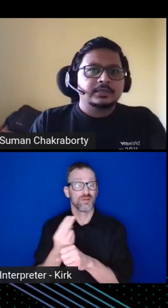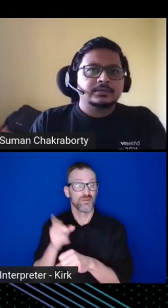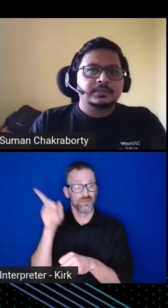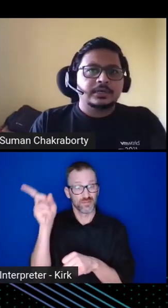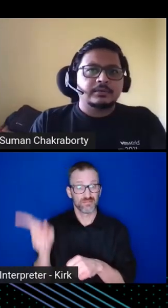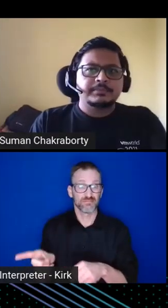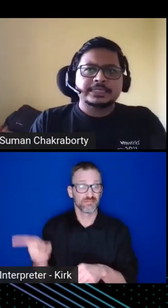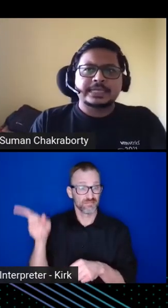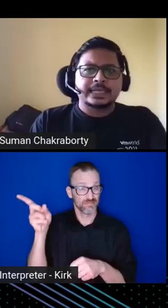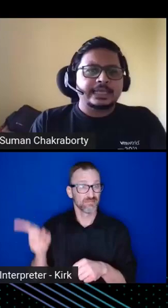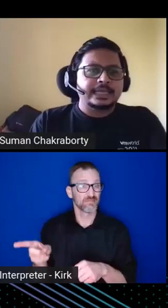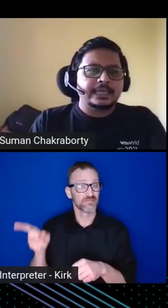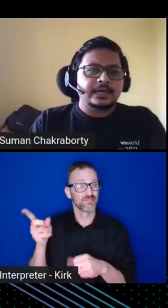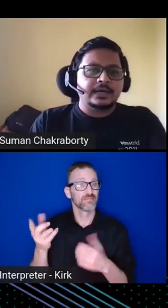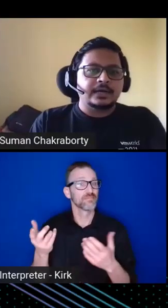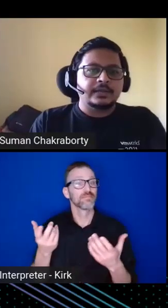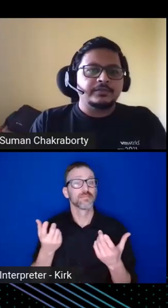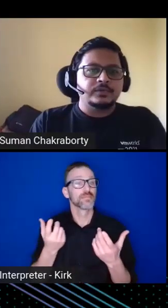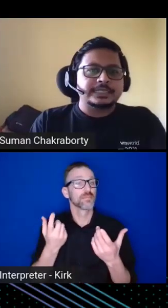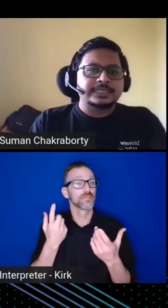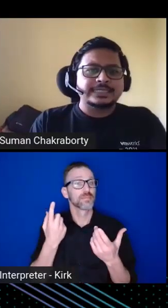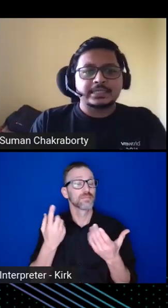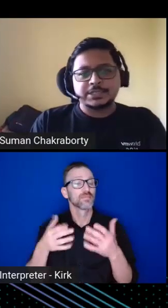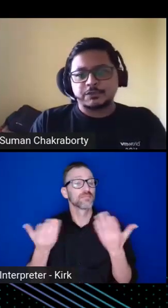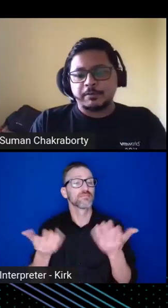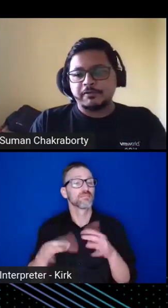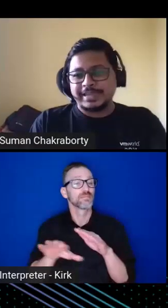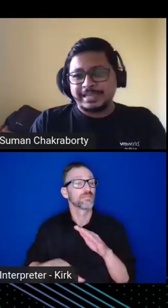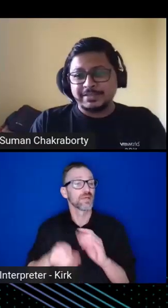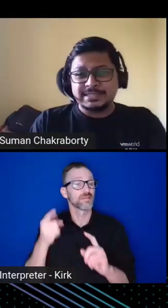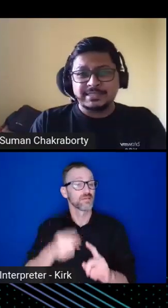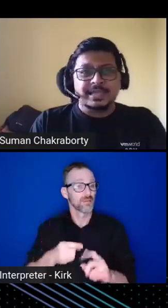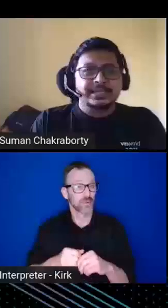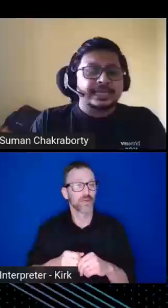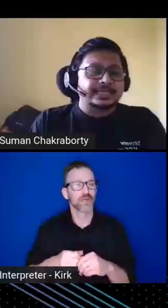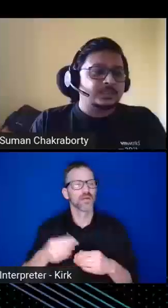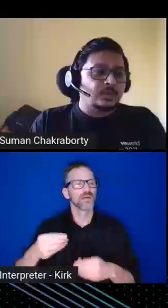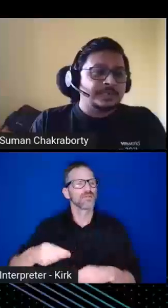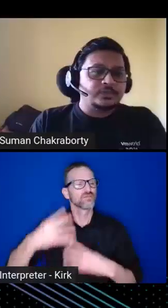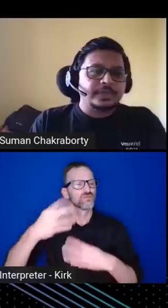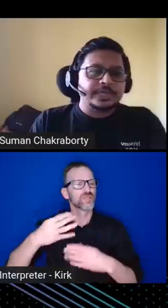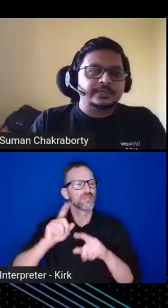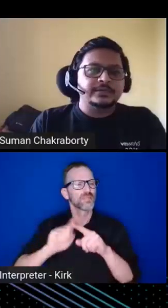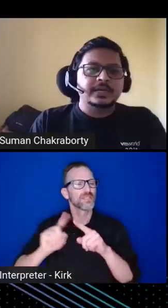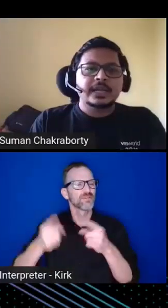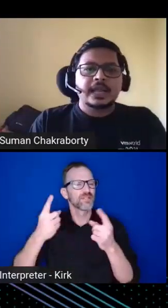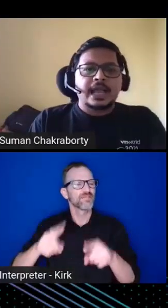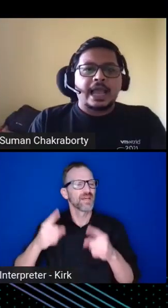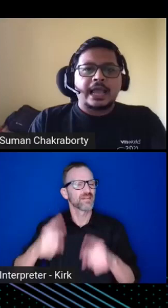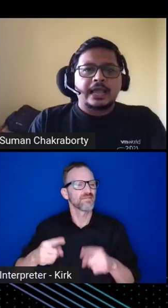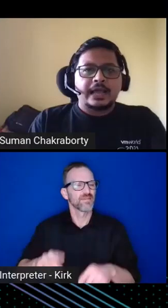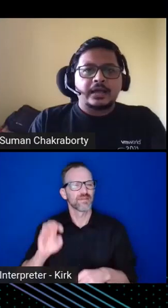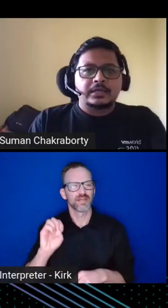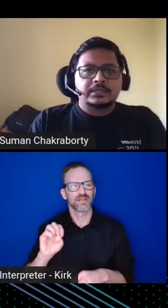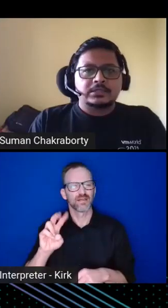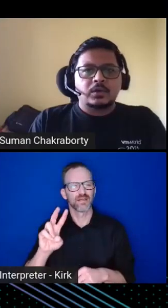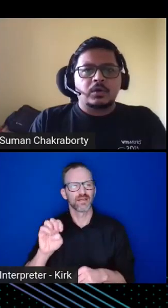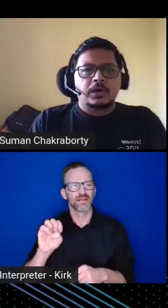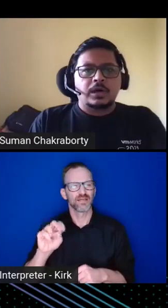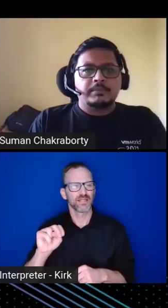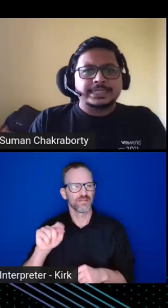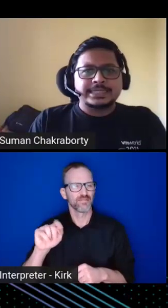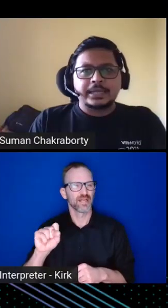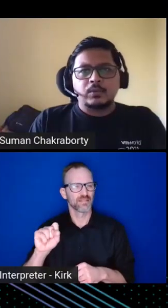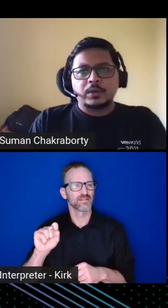and basically if you see, these are the stream of events that is going through here.